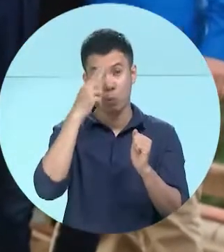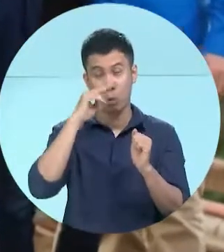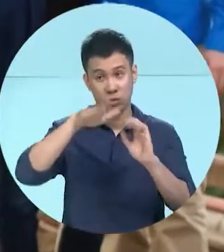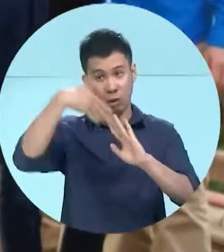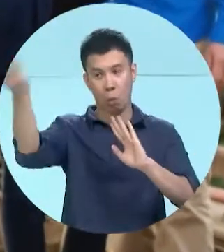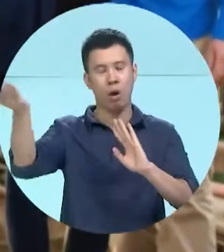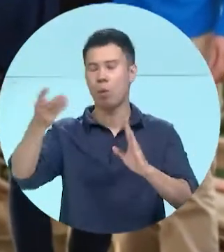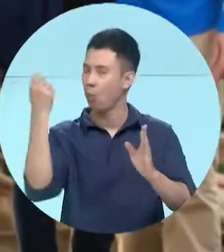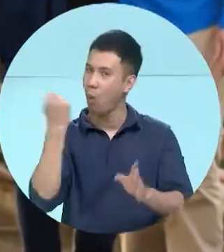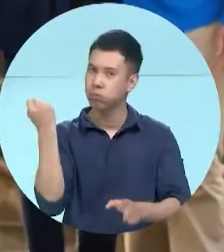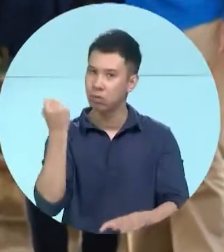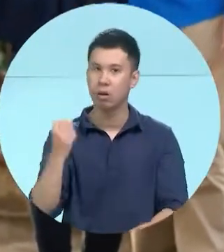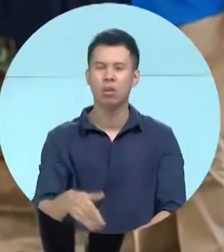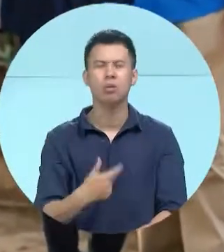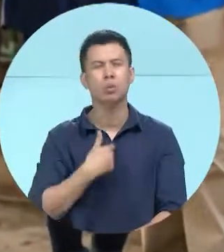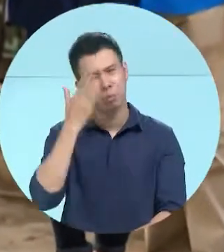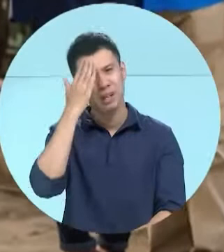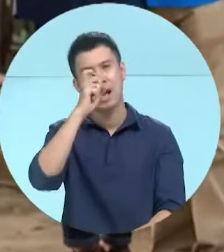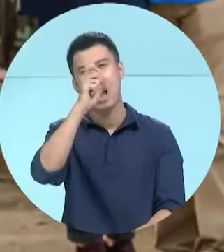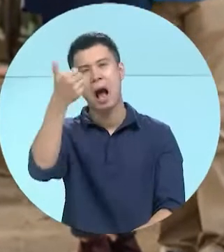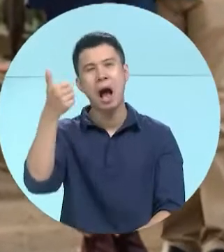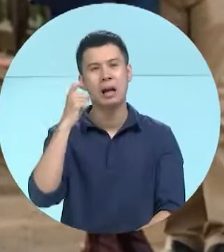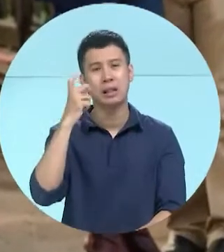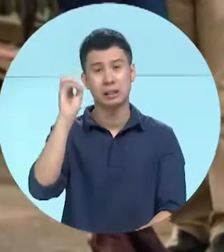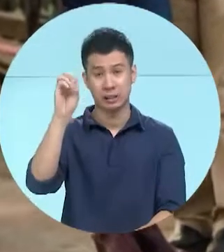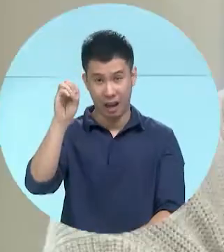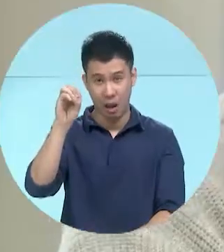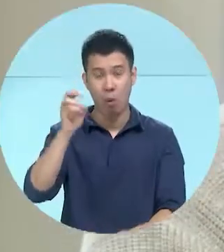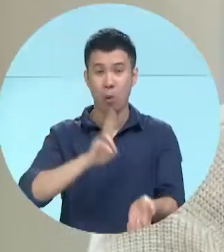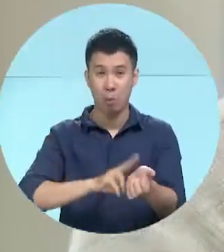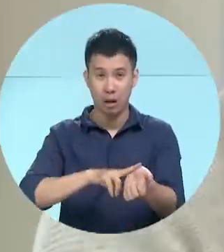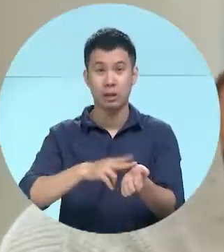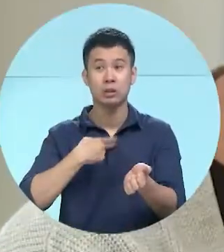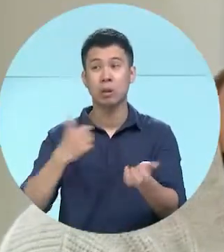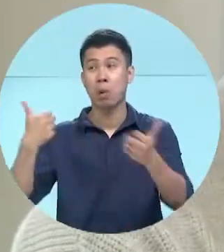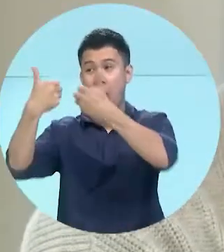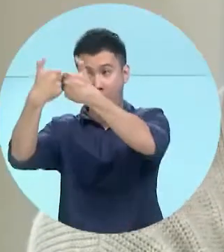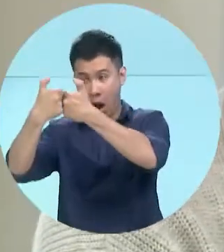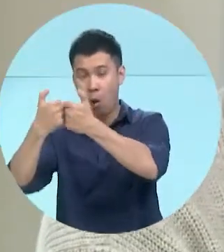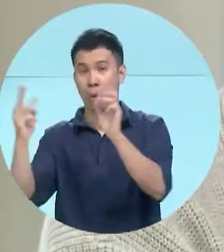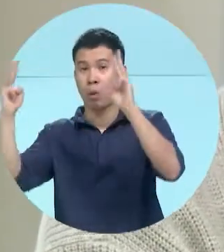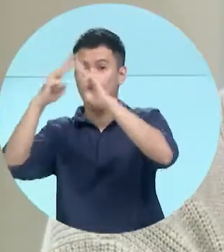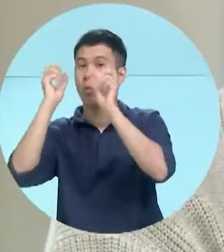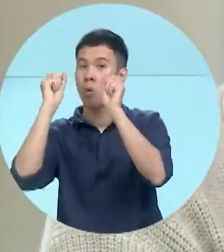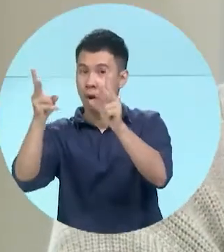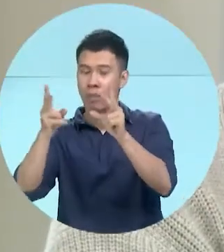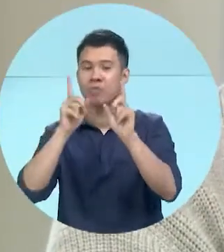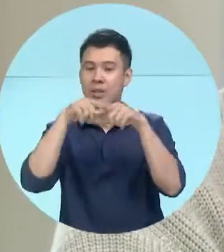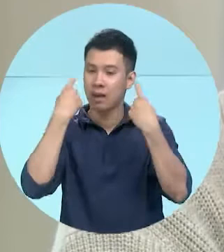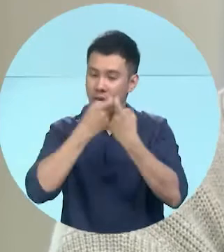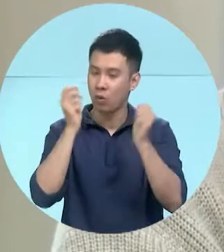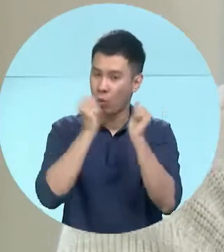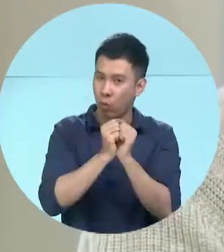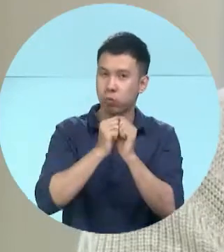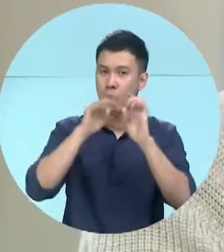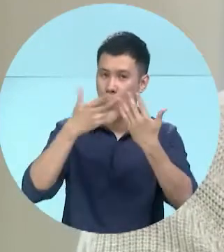know stories of individuals with Down syndrome in America who meet and fall in love and get married, and usually they live close to their